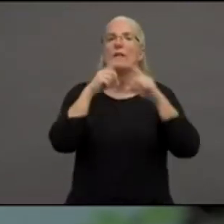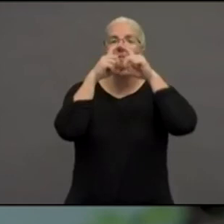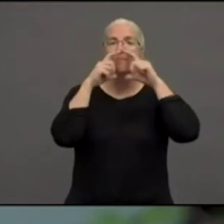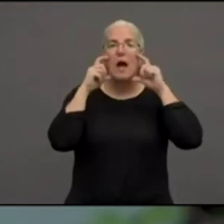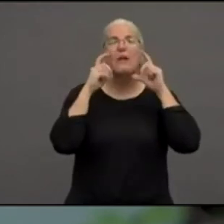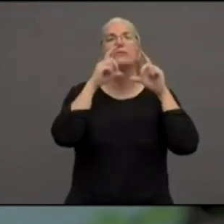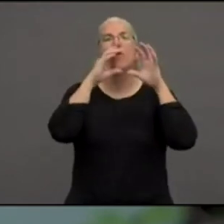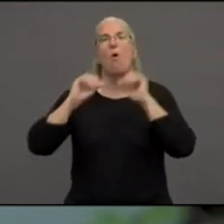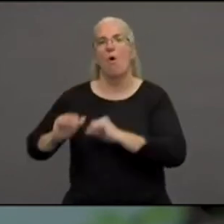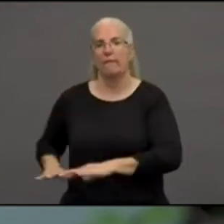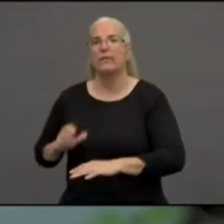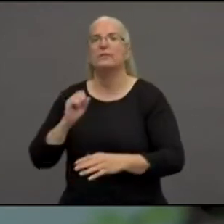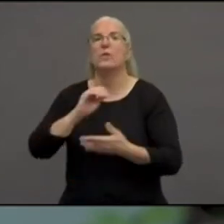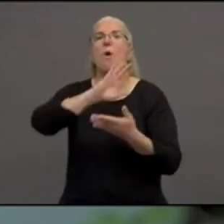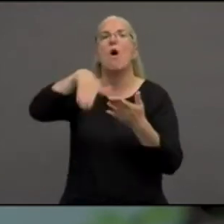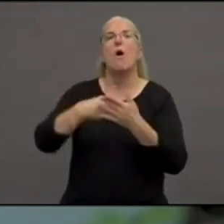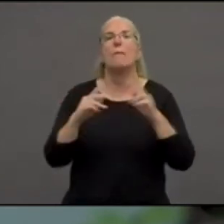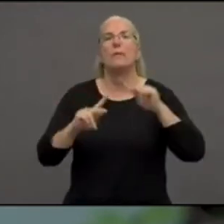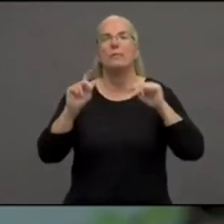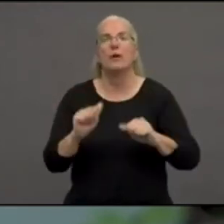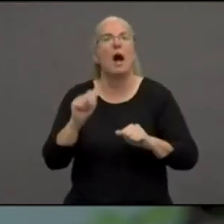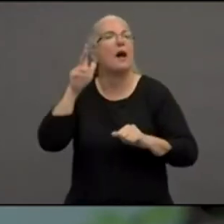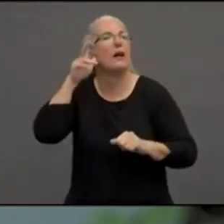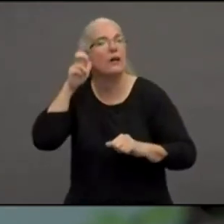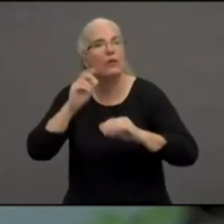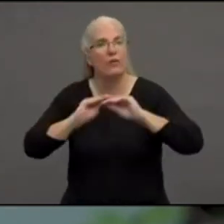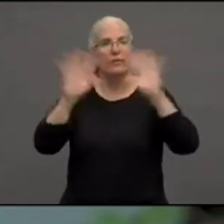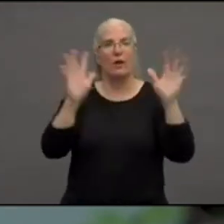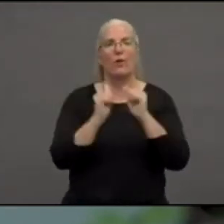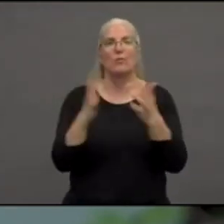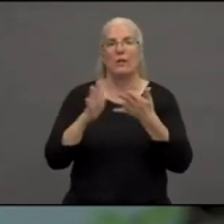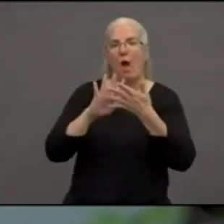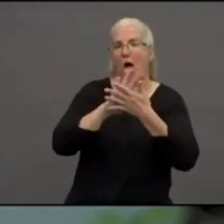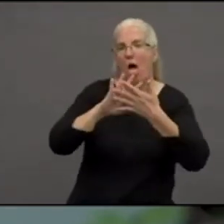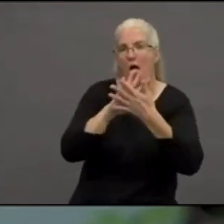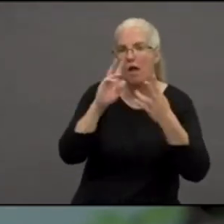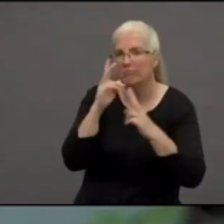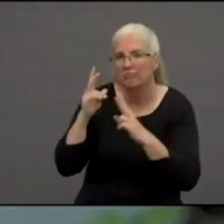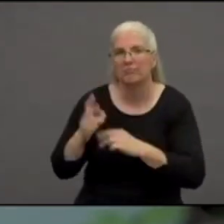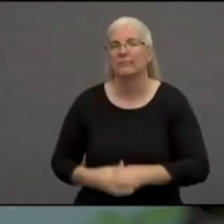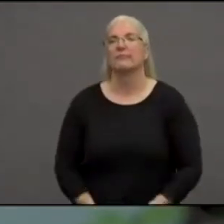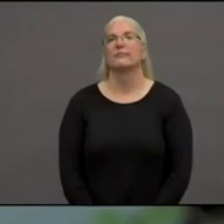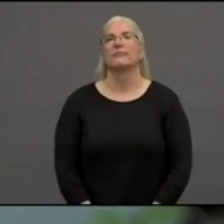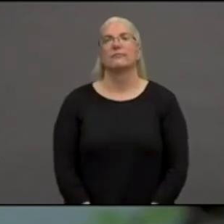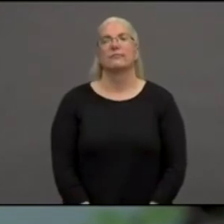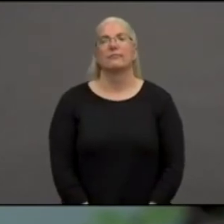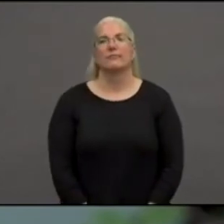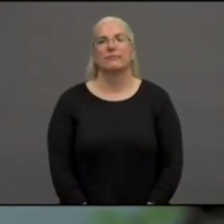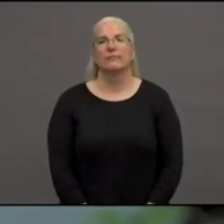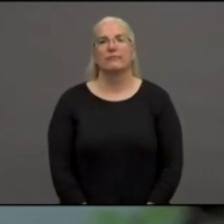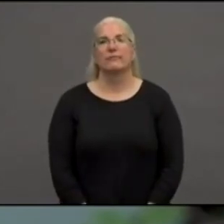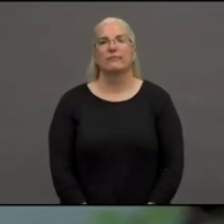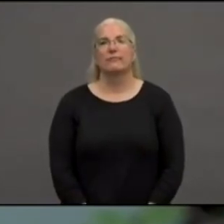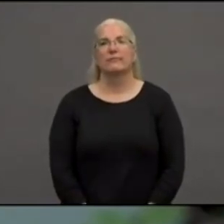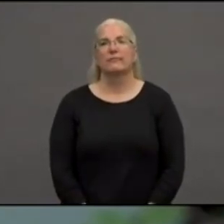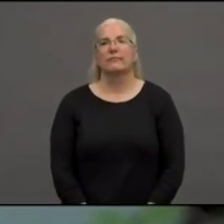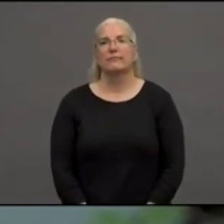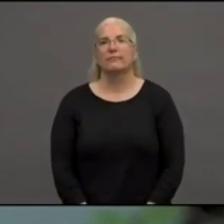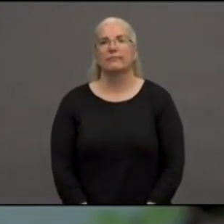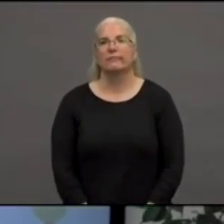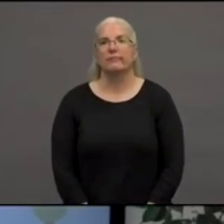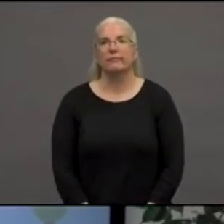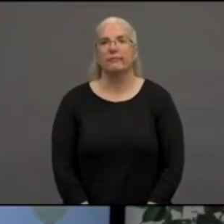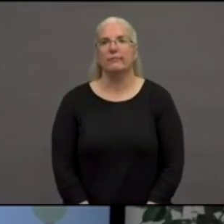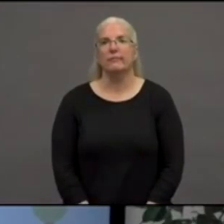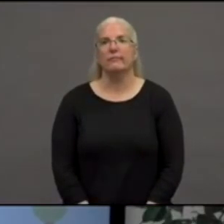everyone, including our American Sign Language interpreters, can clearly understand the information that we will be sharing this morning. David,